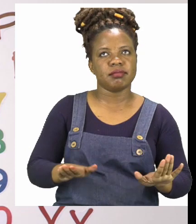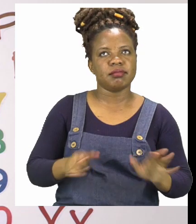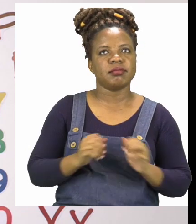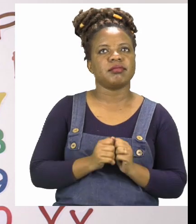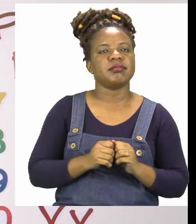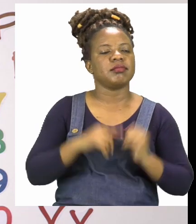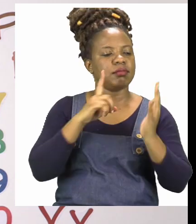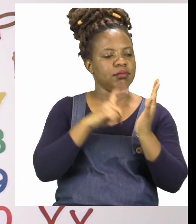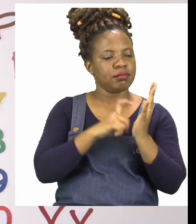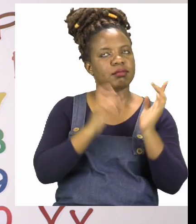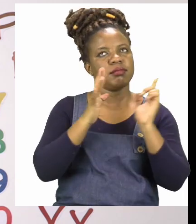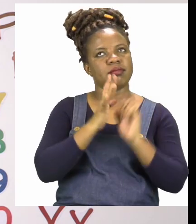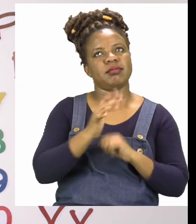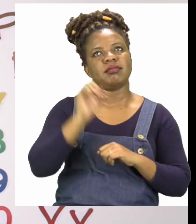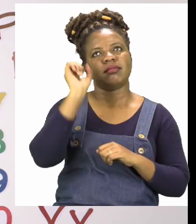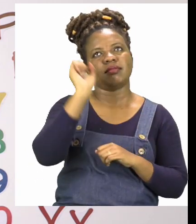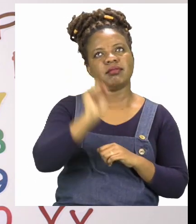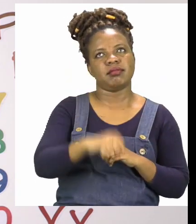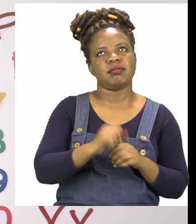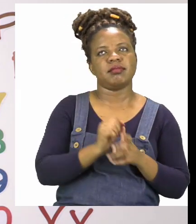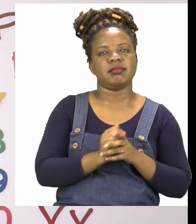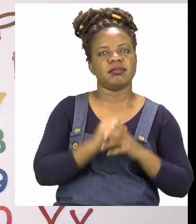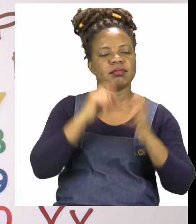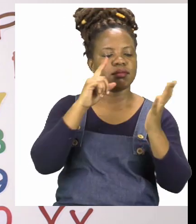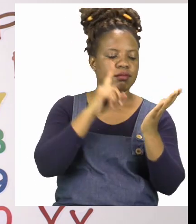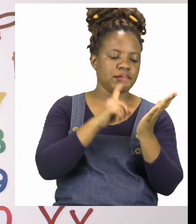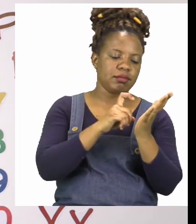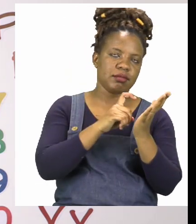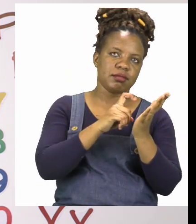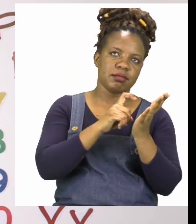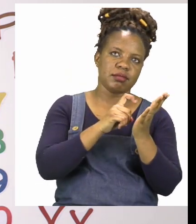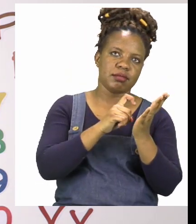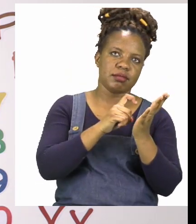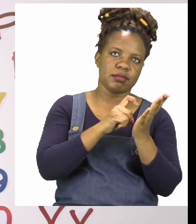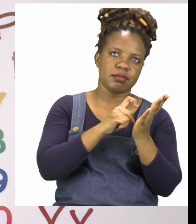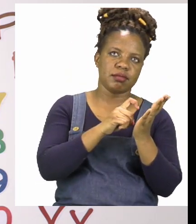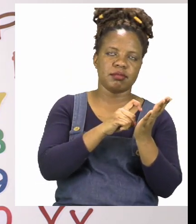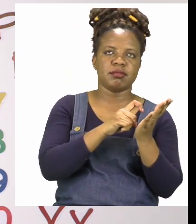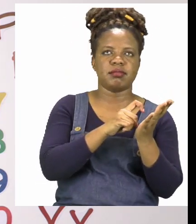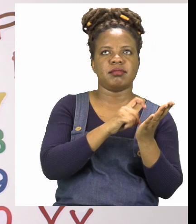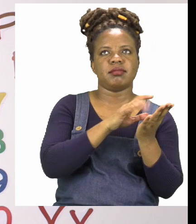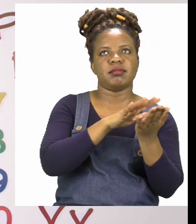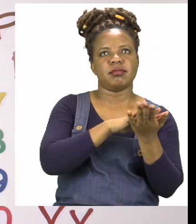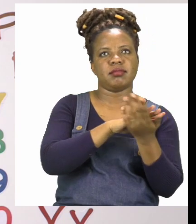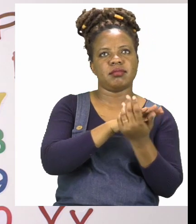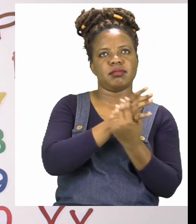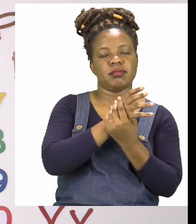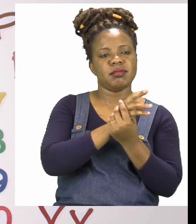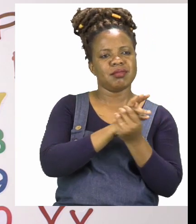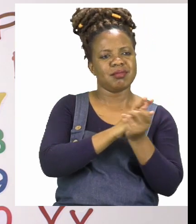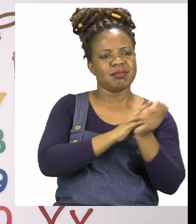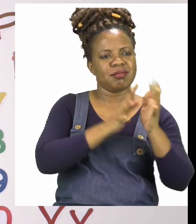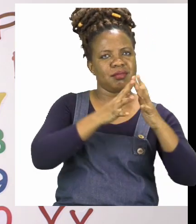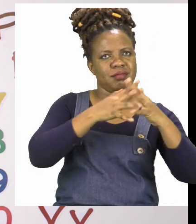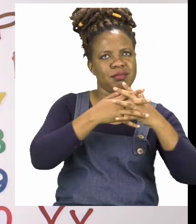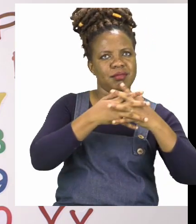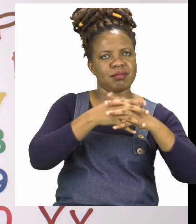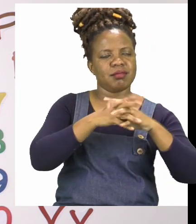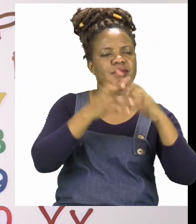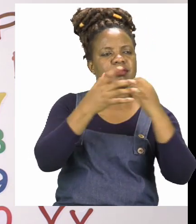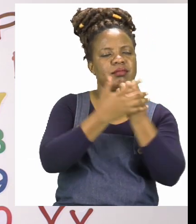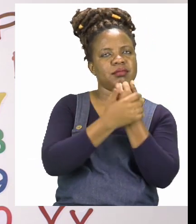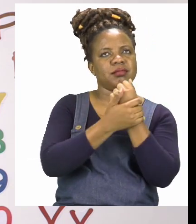to sanitize. So let's take our sanitizer and make sure that we are using it correctly. Remember, when